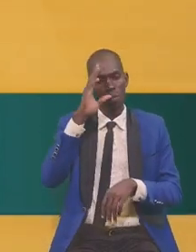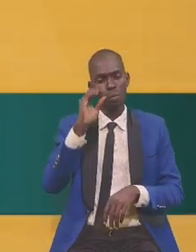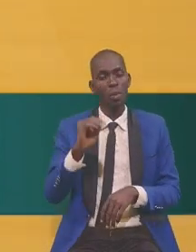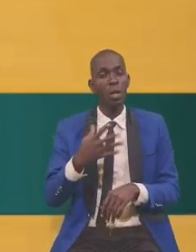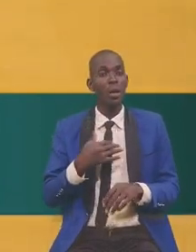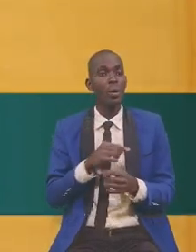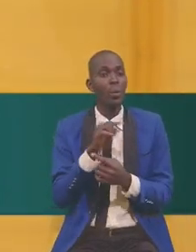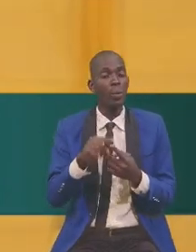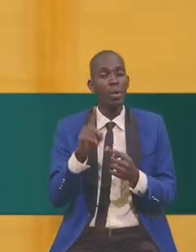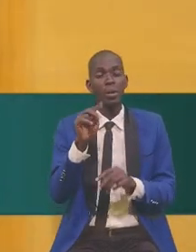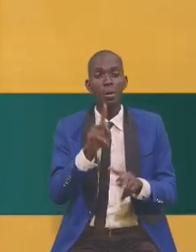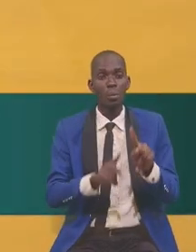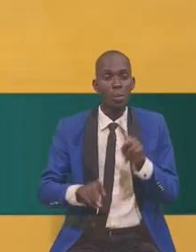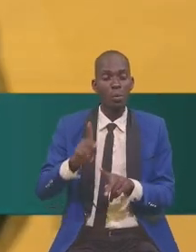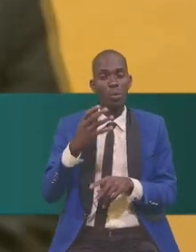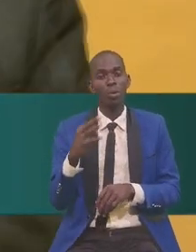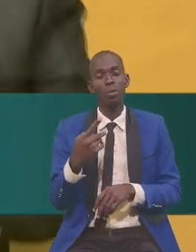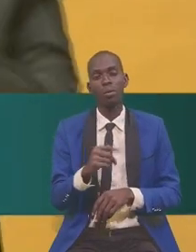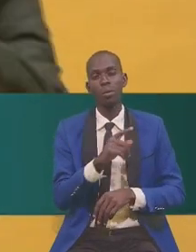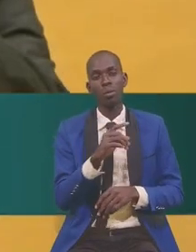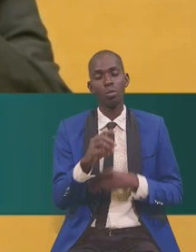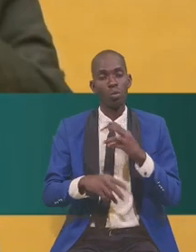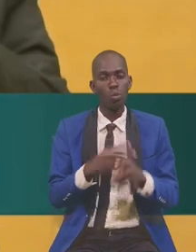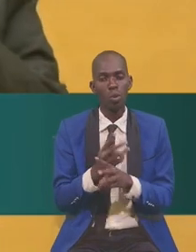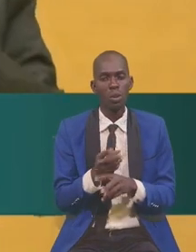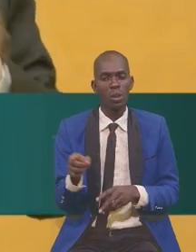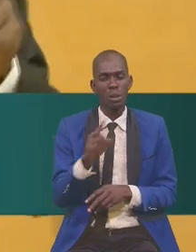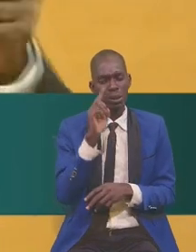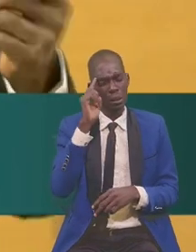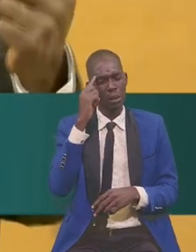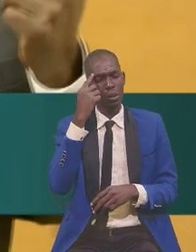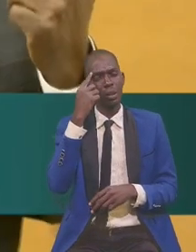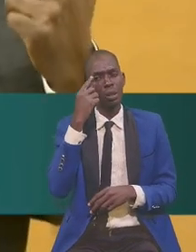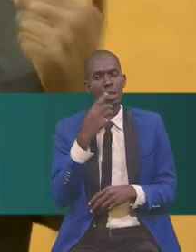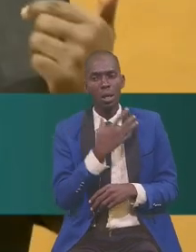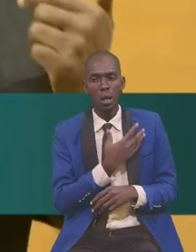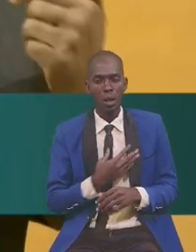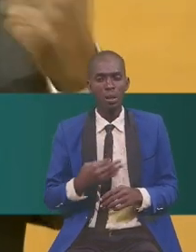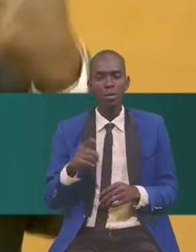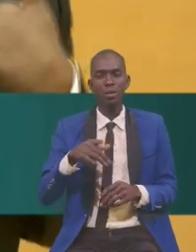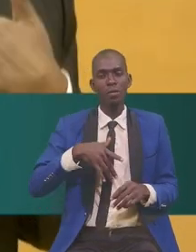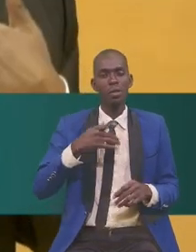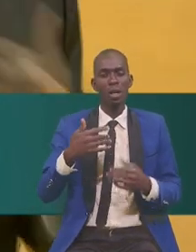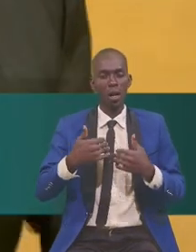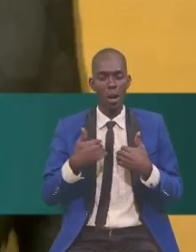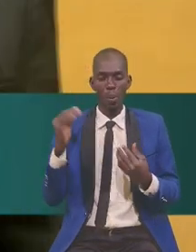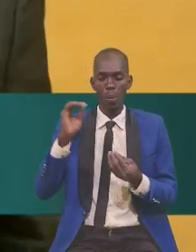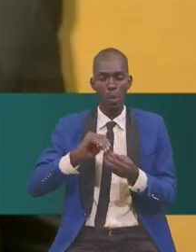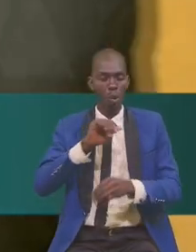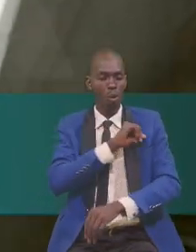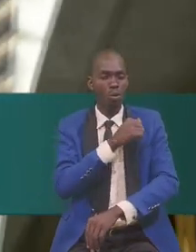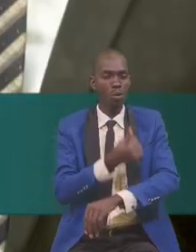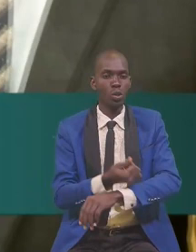when the people of the world, when they think they can have more authority on us,